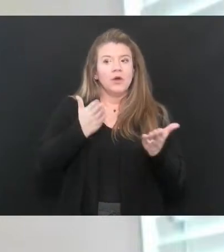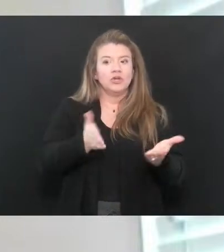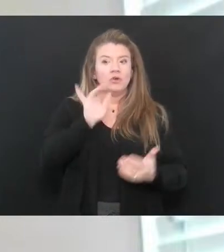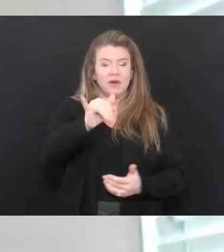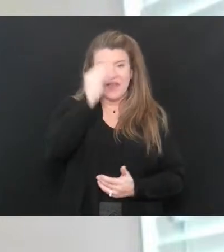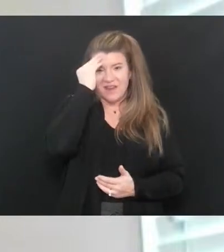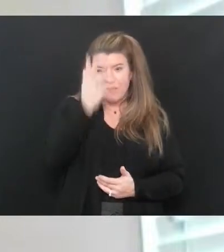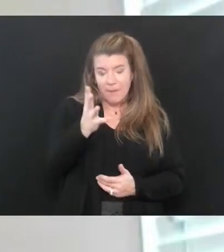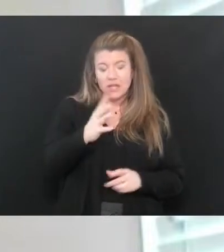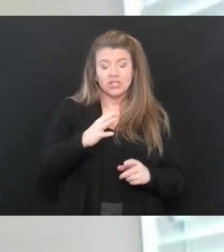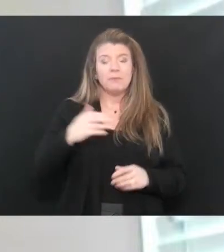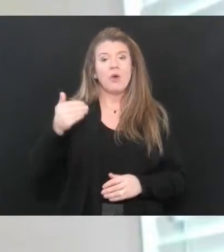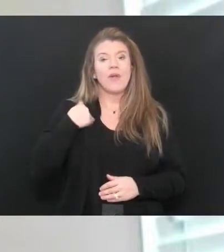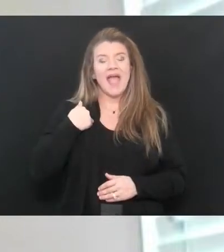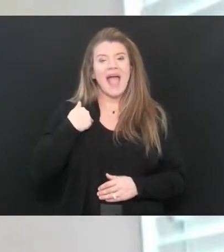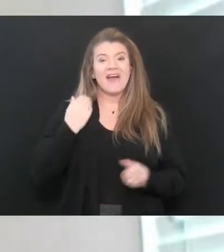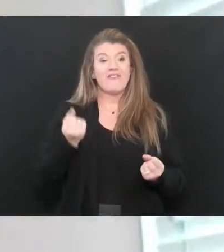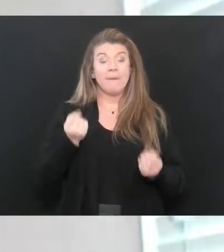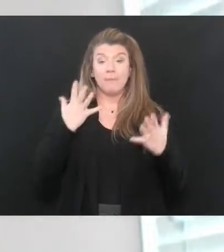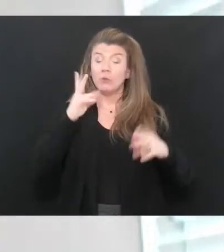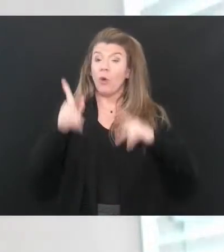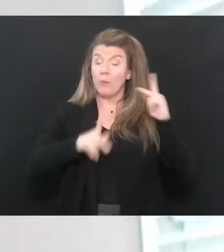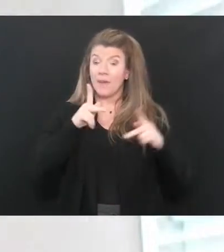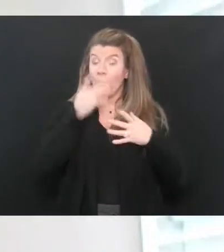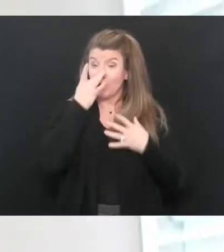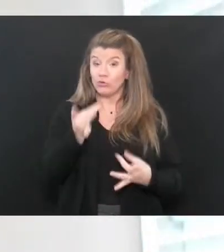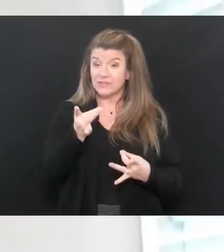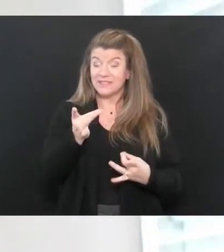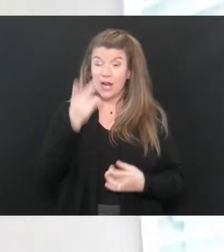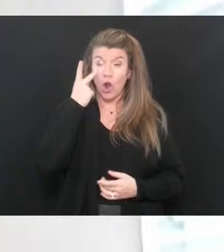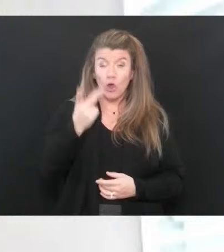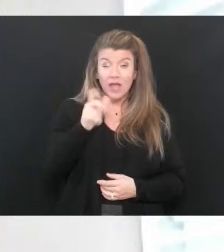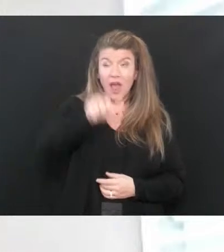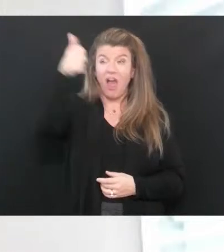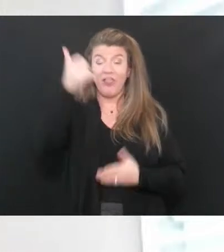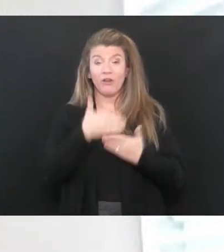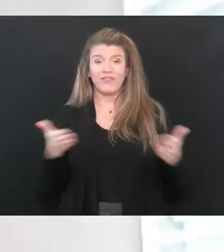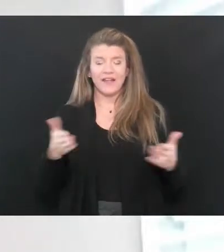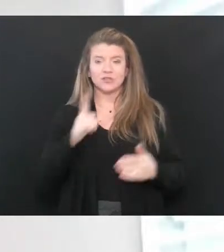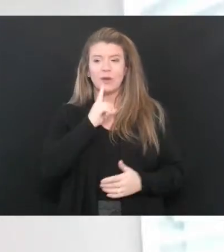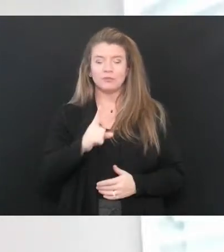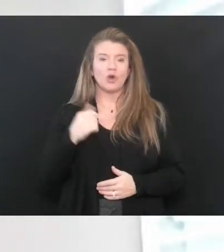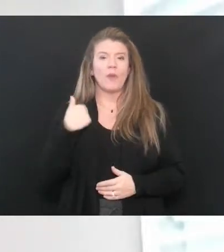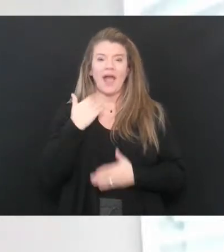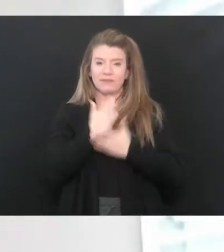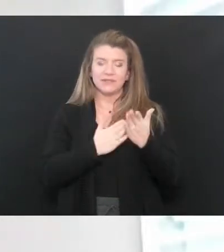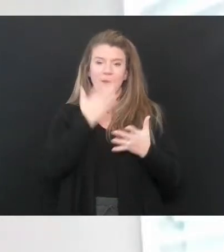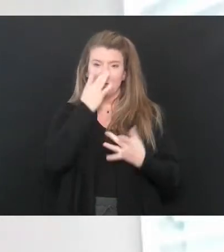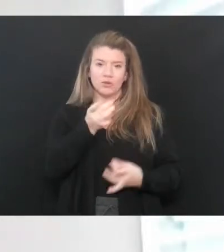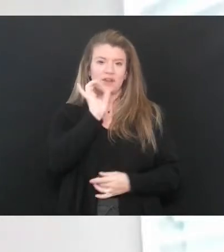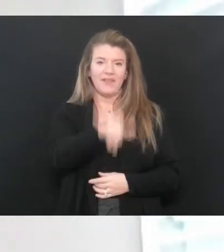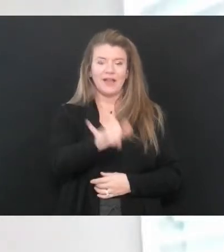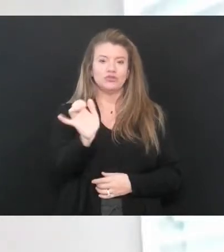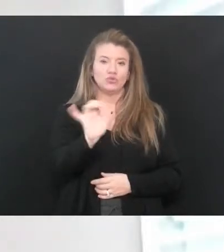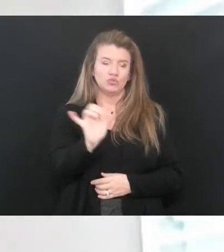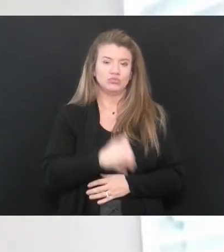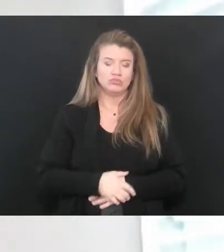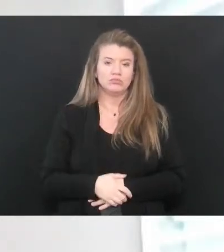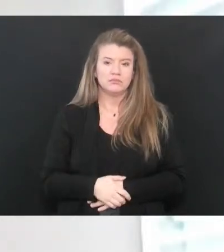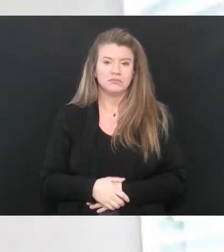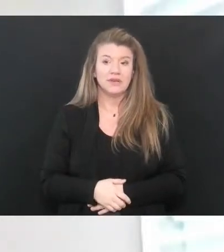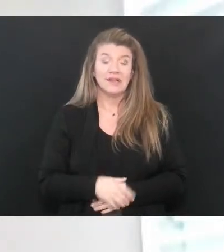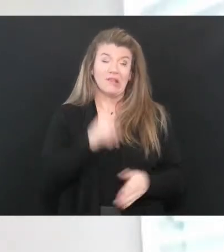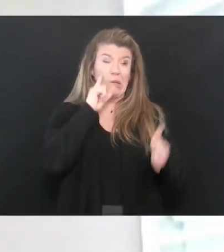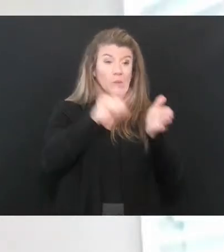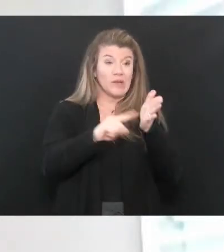But we do have multiple people interested looking at other stuff. So I'm sure we have some people interested at the research level that will